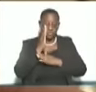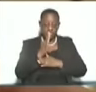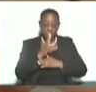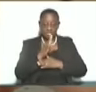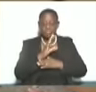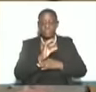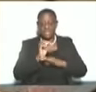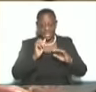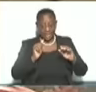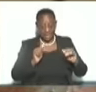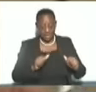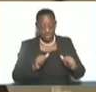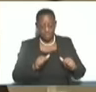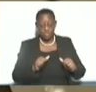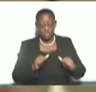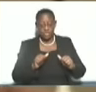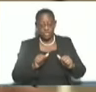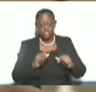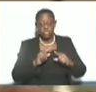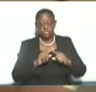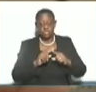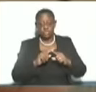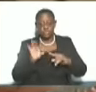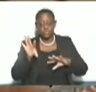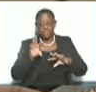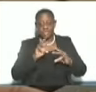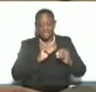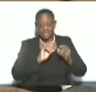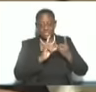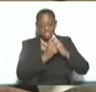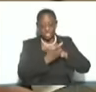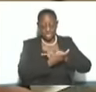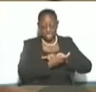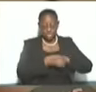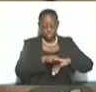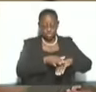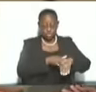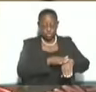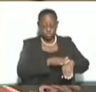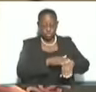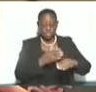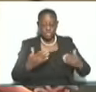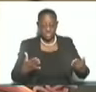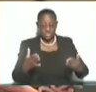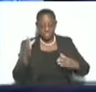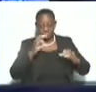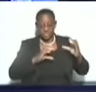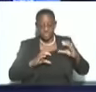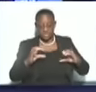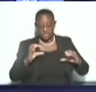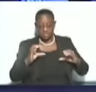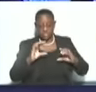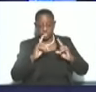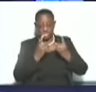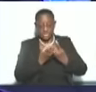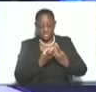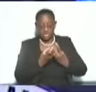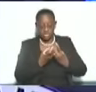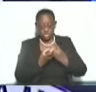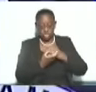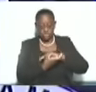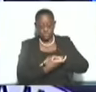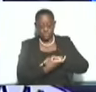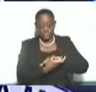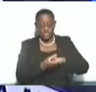would be able to adapt and mitigate against the climate change. The Prime Minister